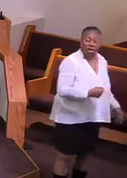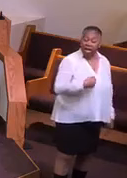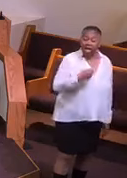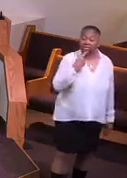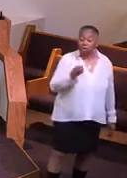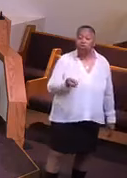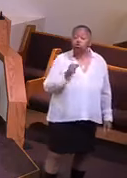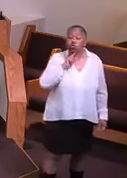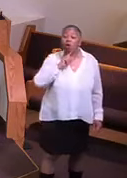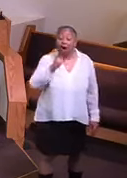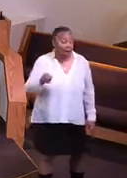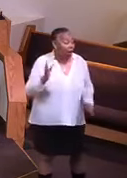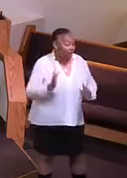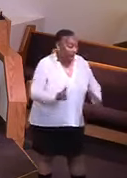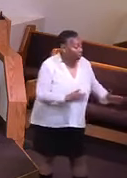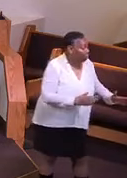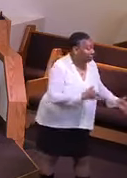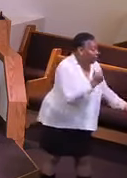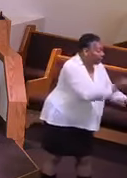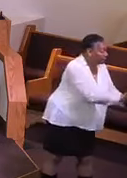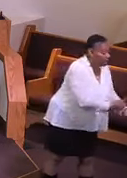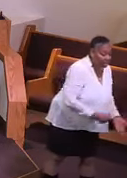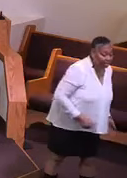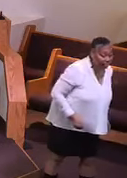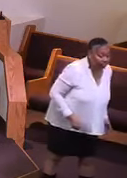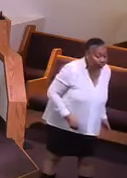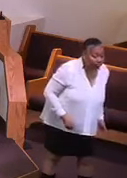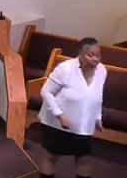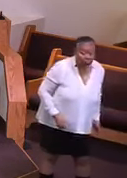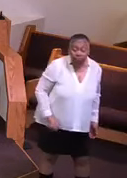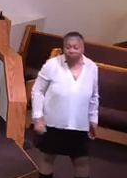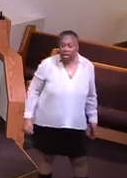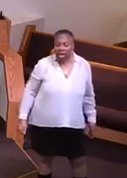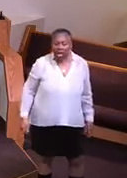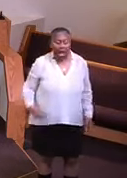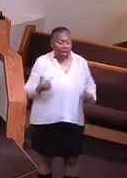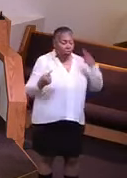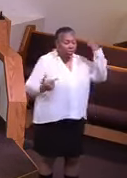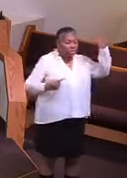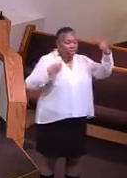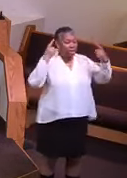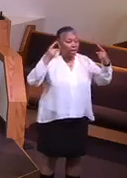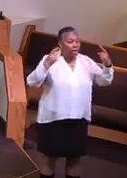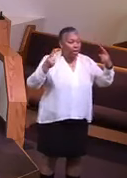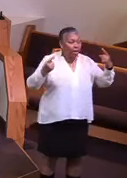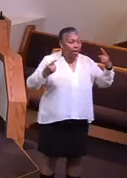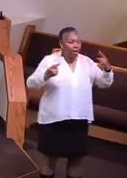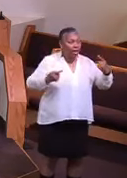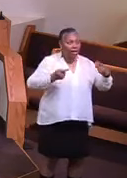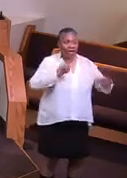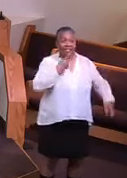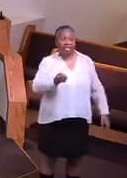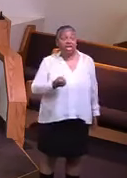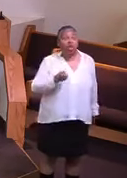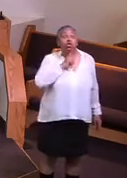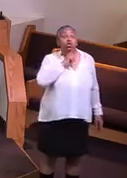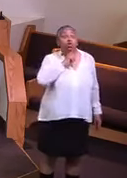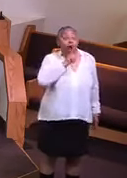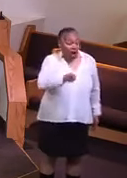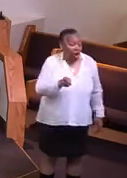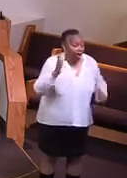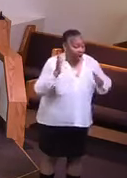out of order. Amen. I was verbal, I was thinking, so it just came out. You are out